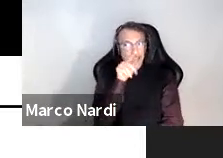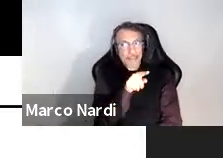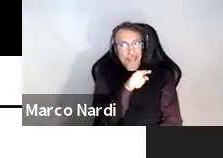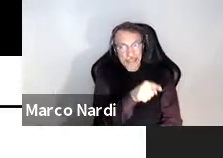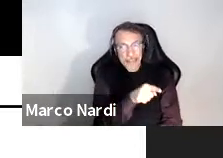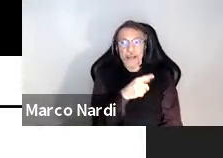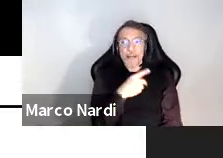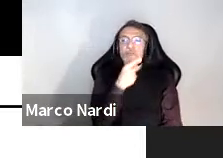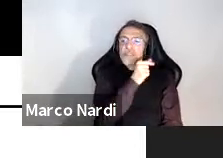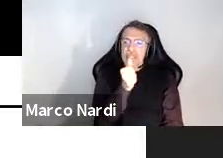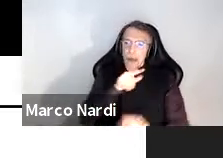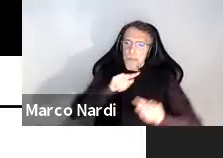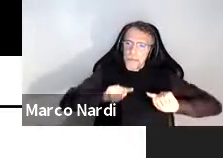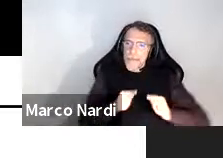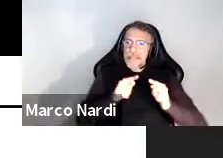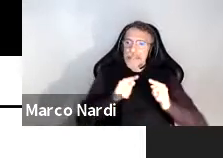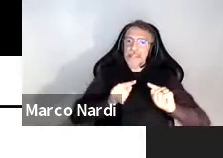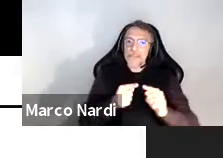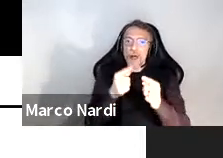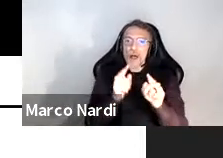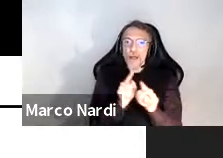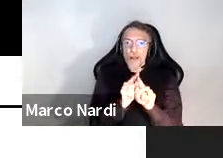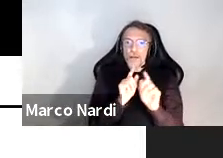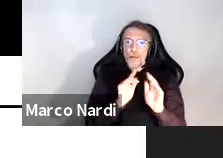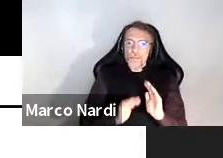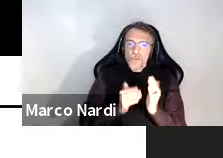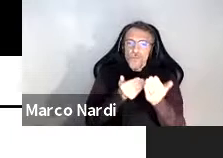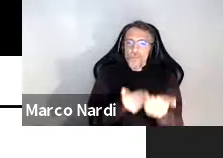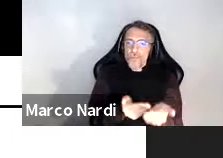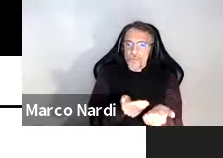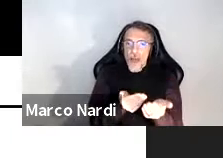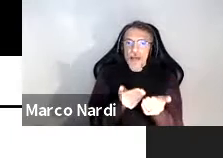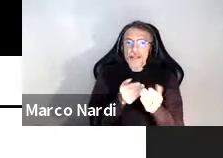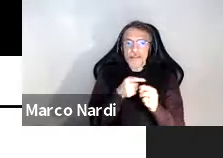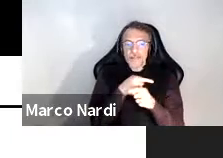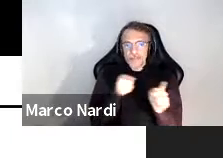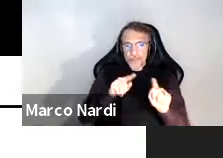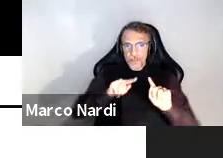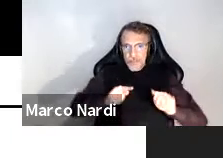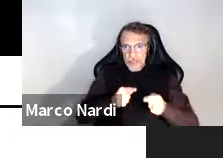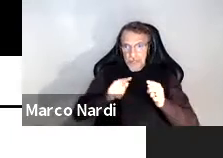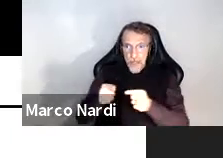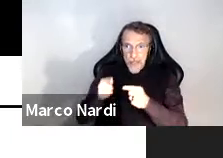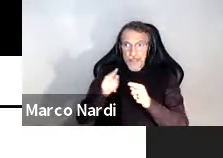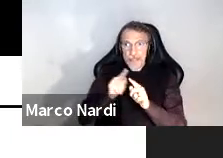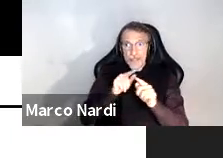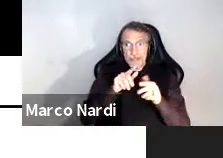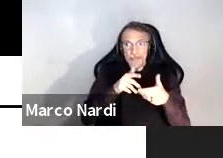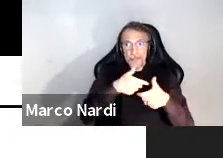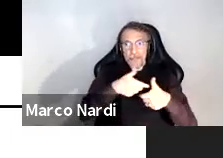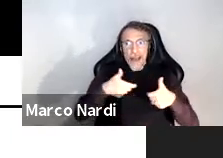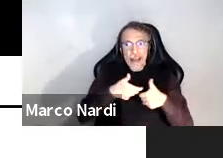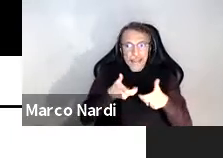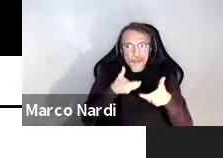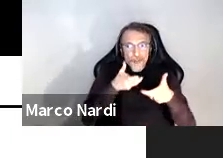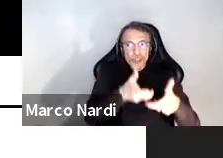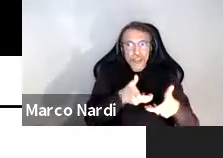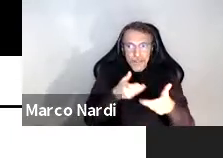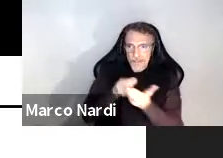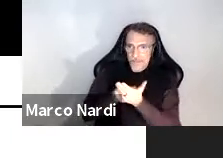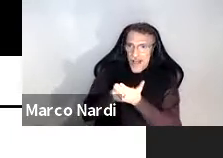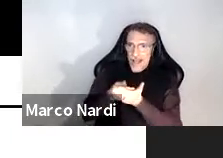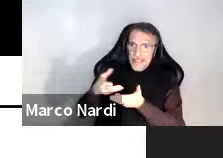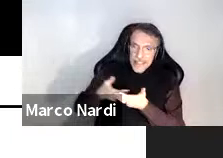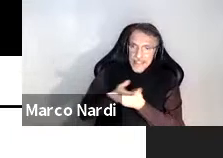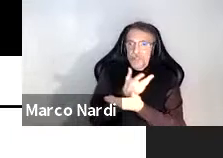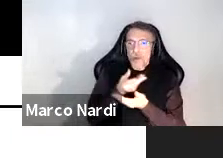were some stimulus package plans that were provided, and those stimulus packages had to come from some funding through diversion